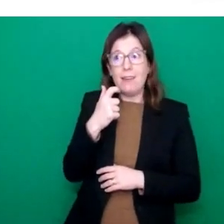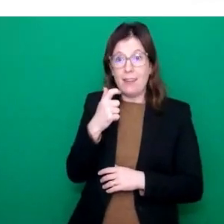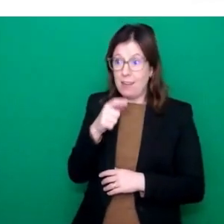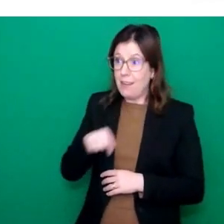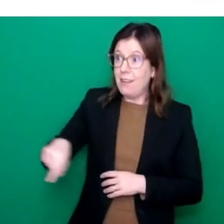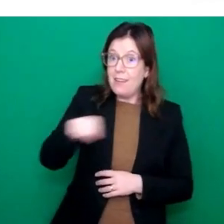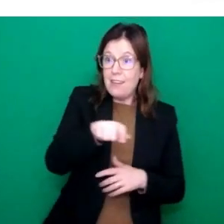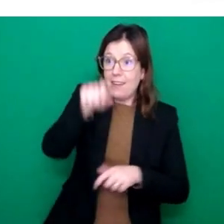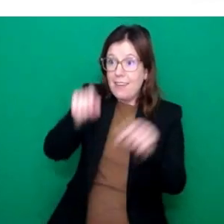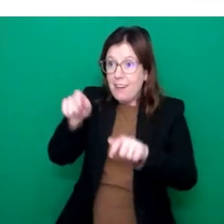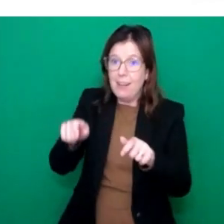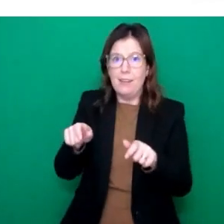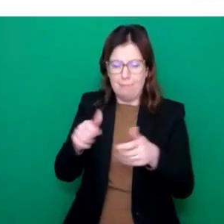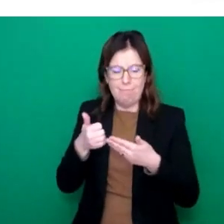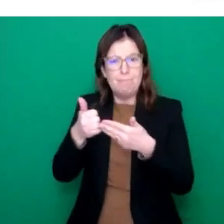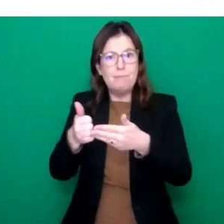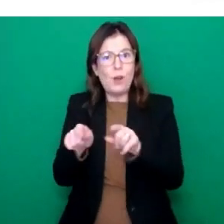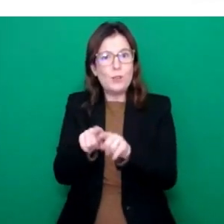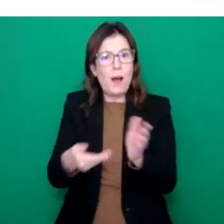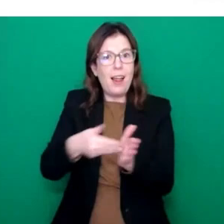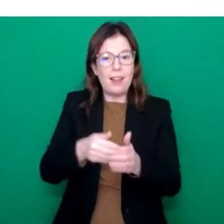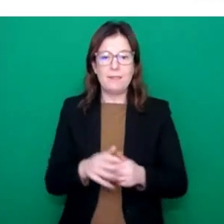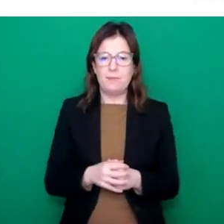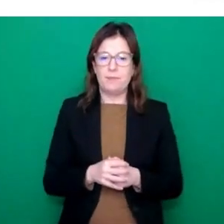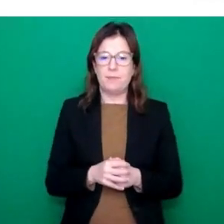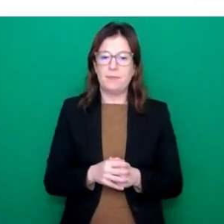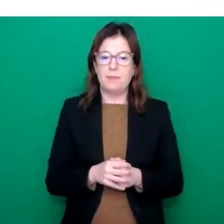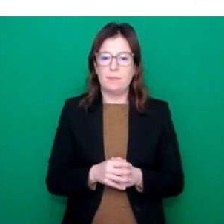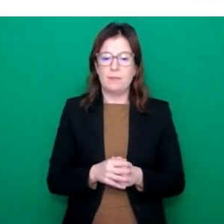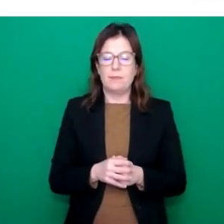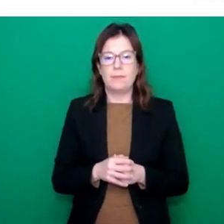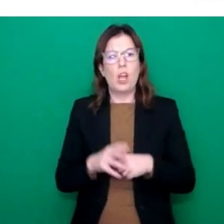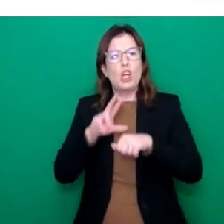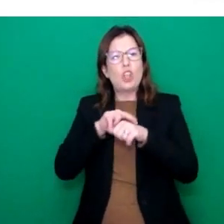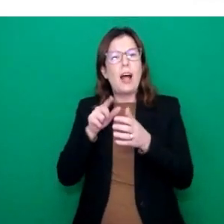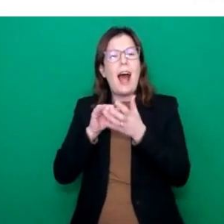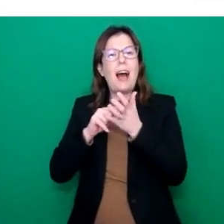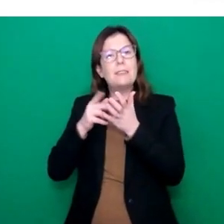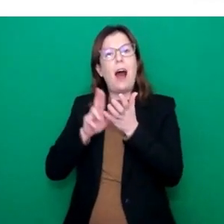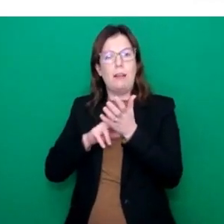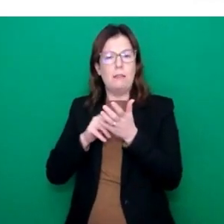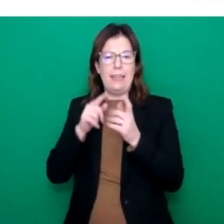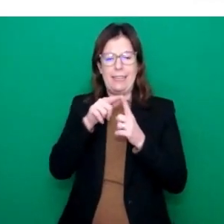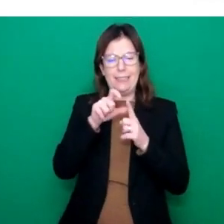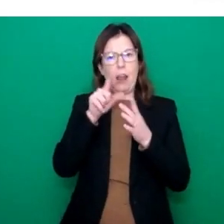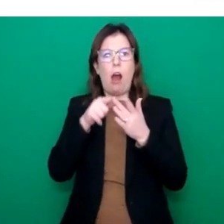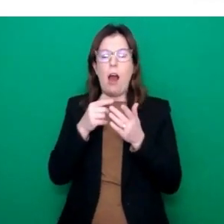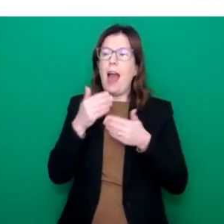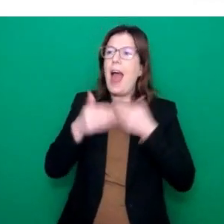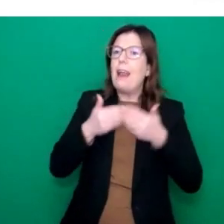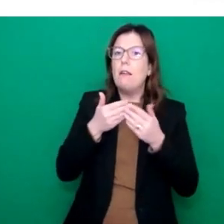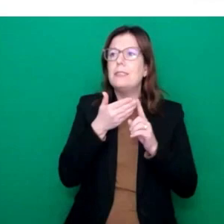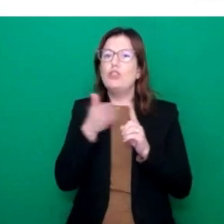the staff who share those protected characteristics. Dr. Hassan wrote an article entitled EDI, Endless Distraction and